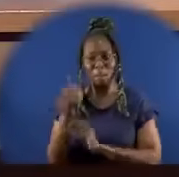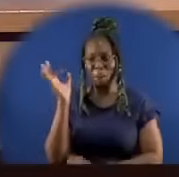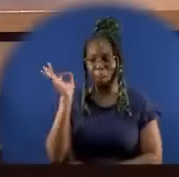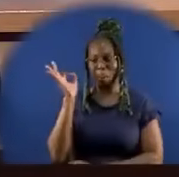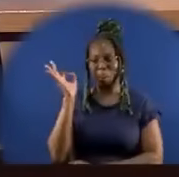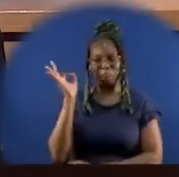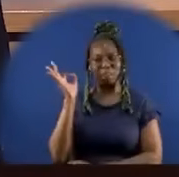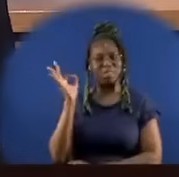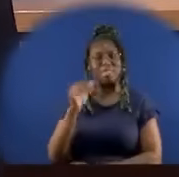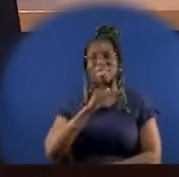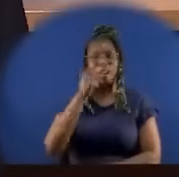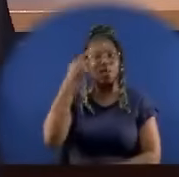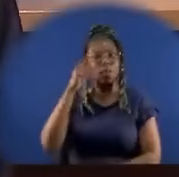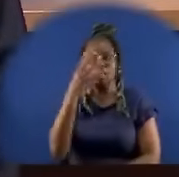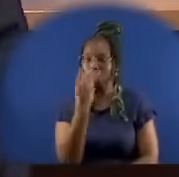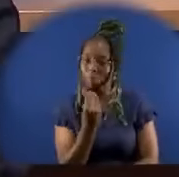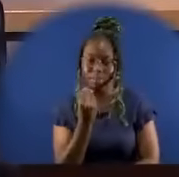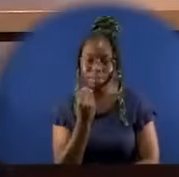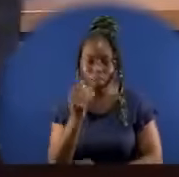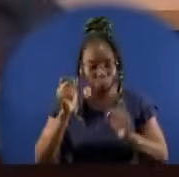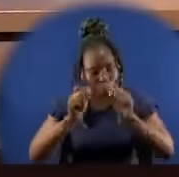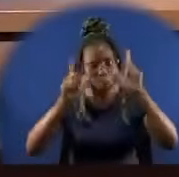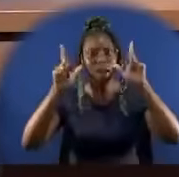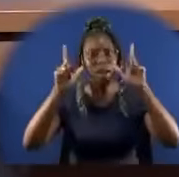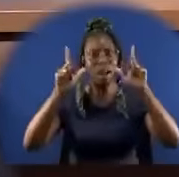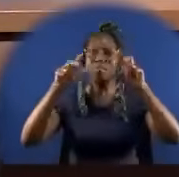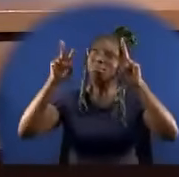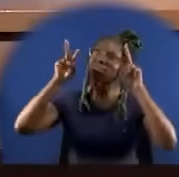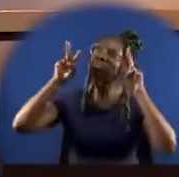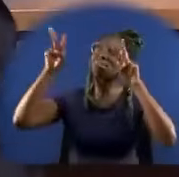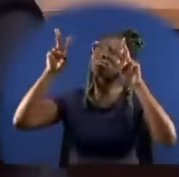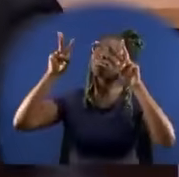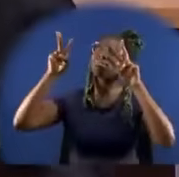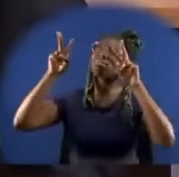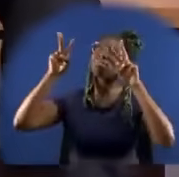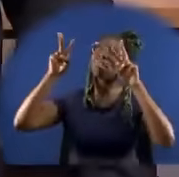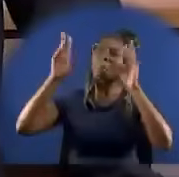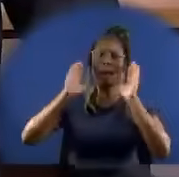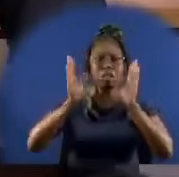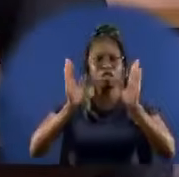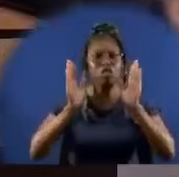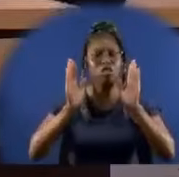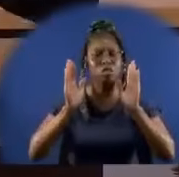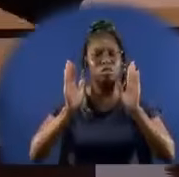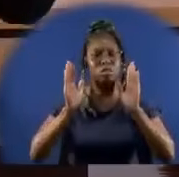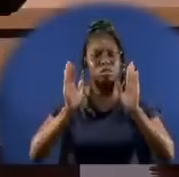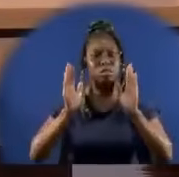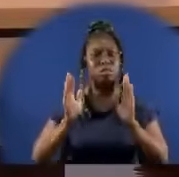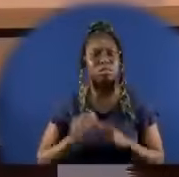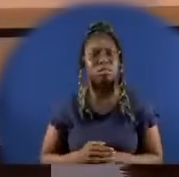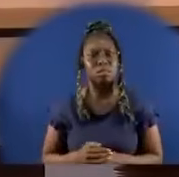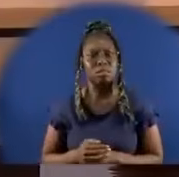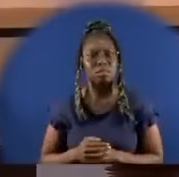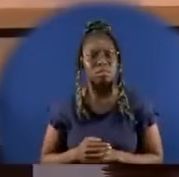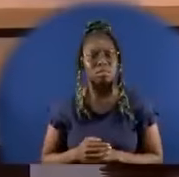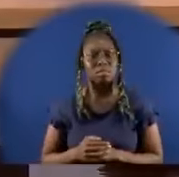time. Wake yourself up. Shake yourself. You need a